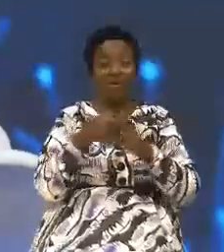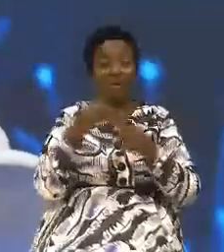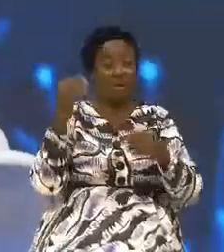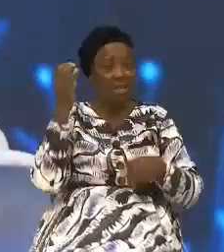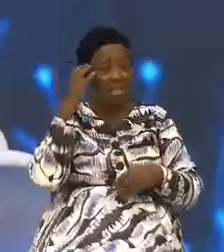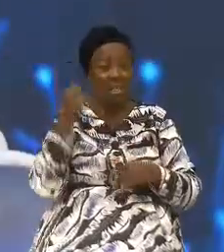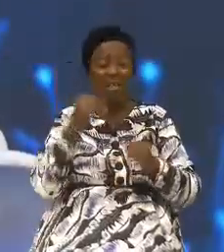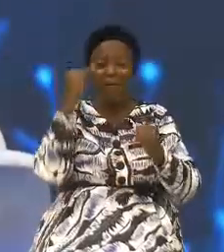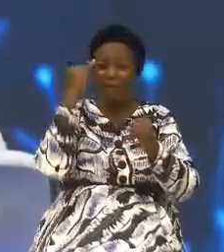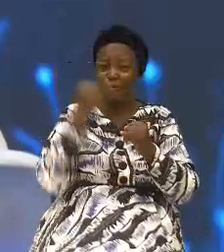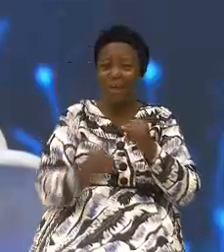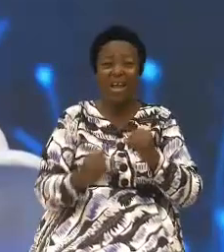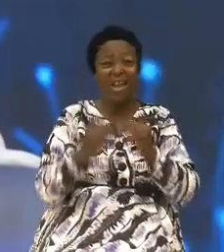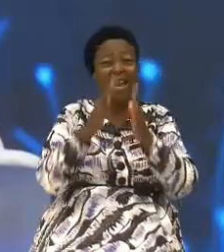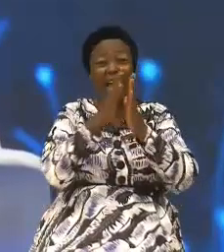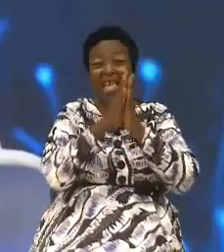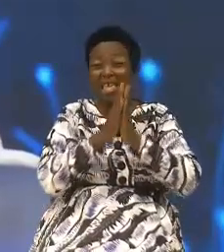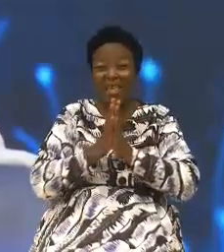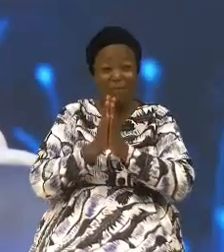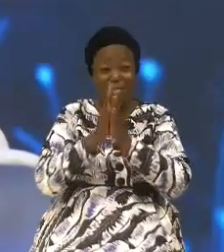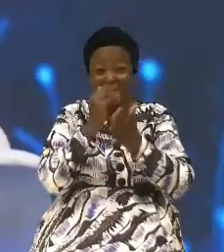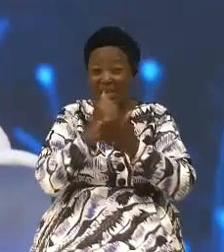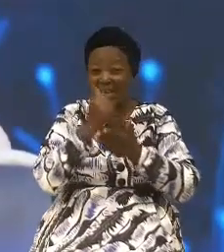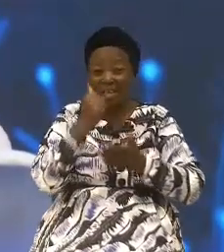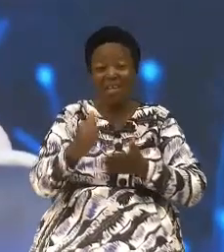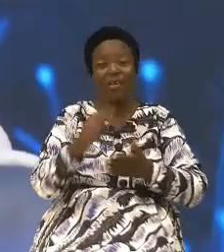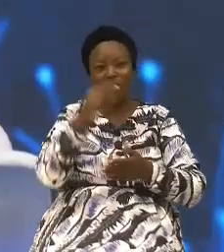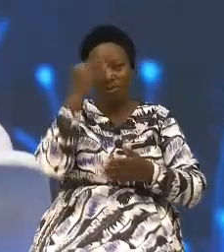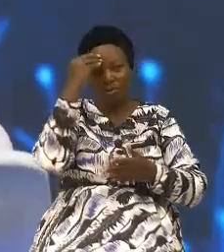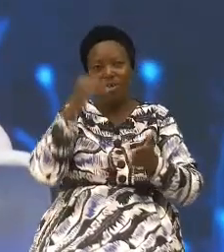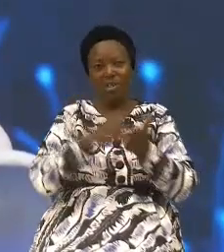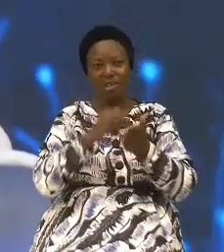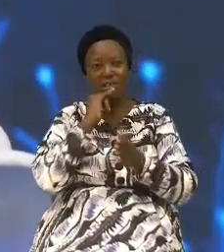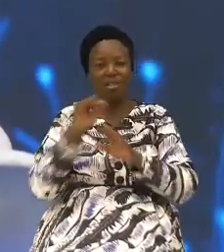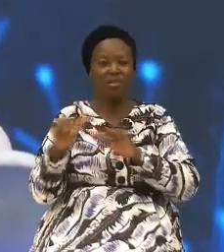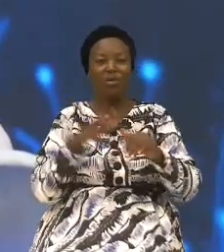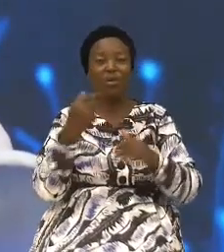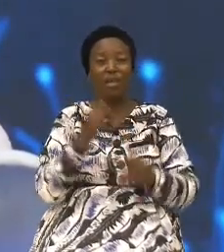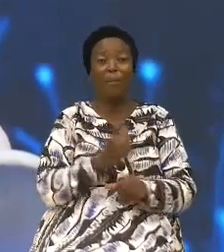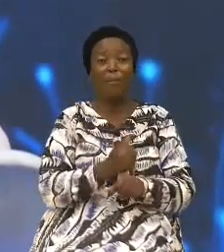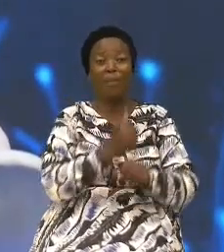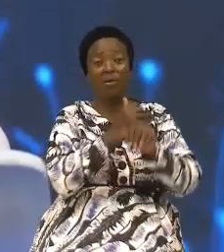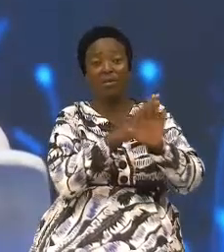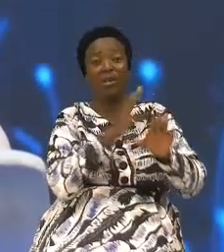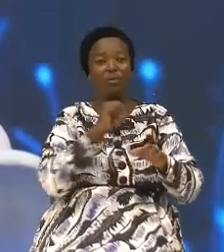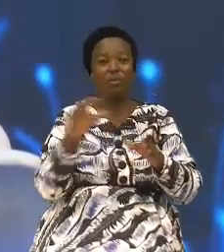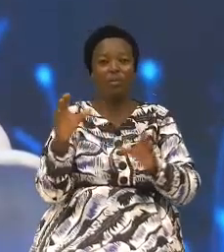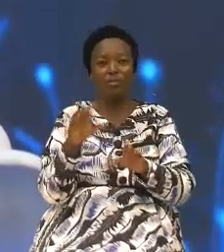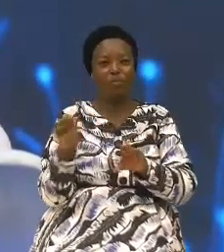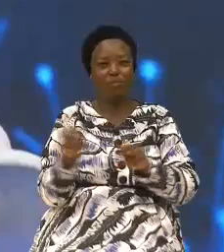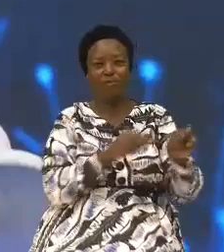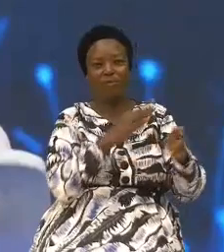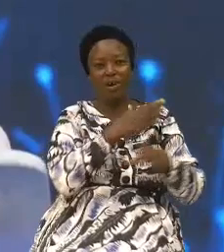amen, you know it's done. The mountain will move away.